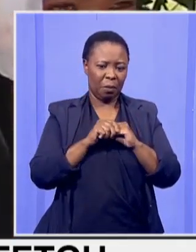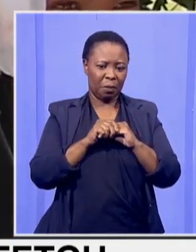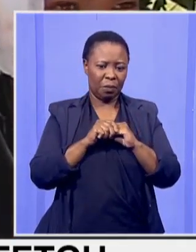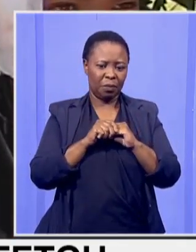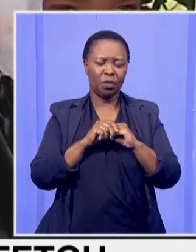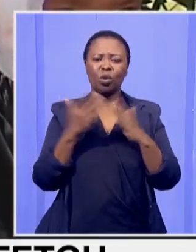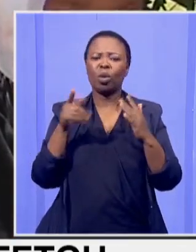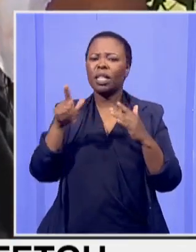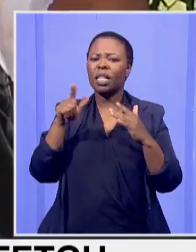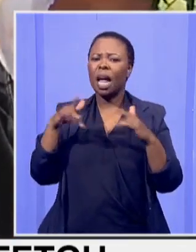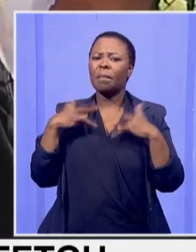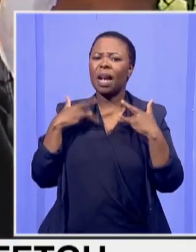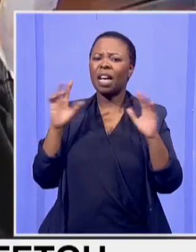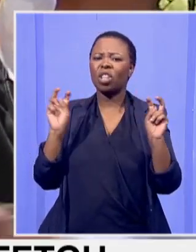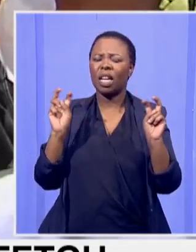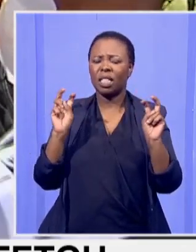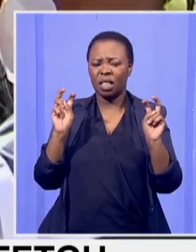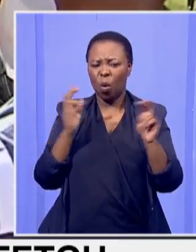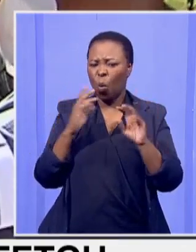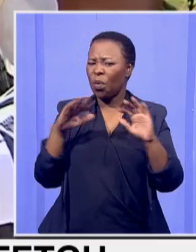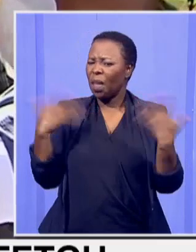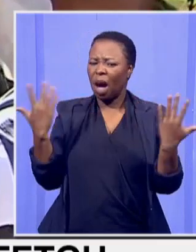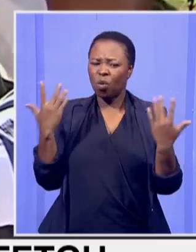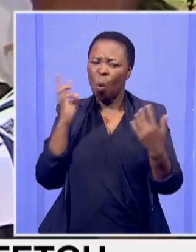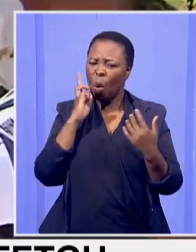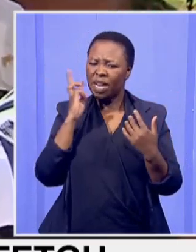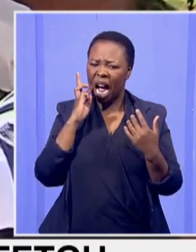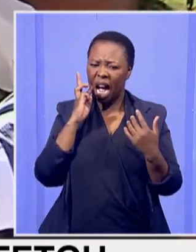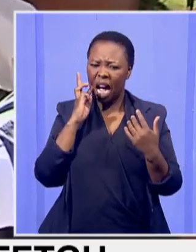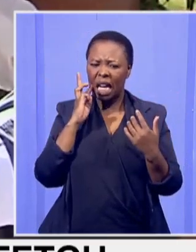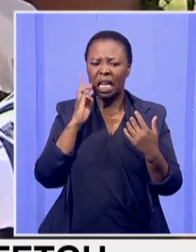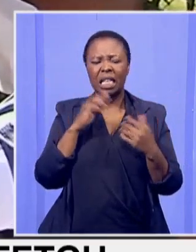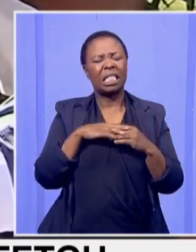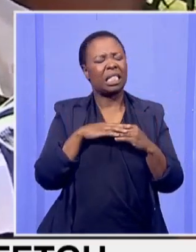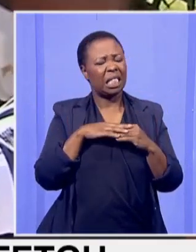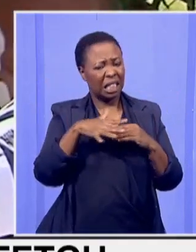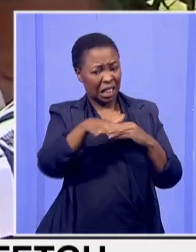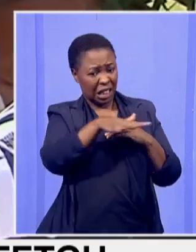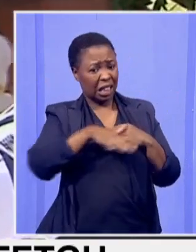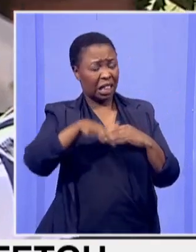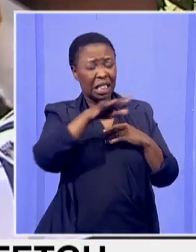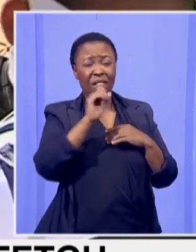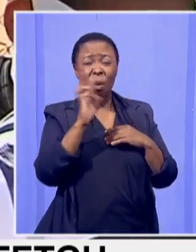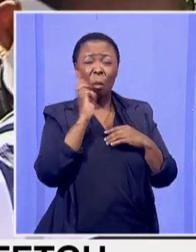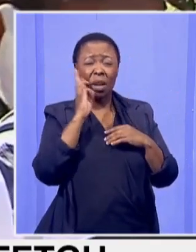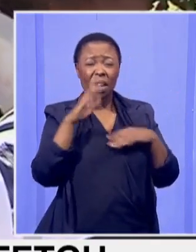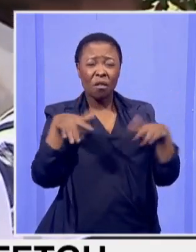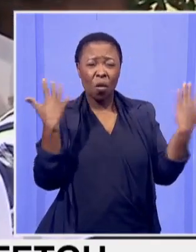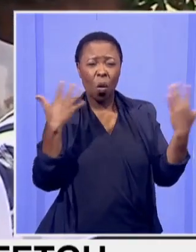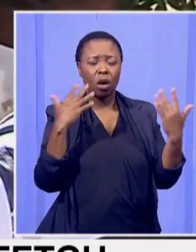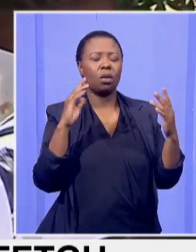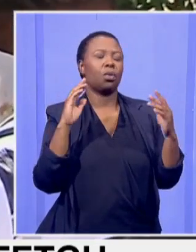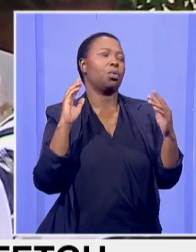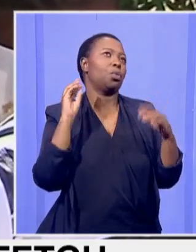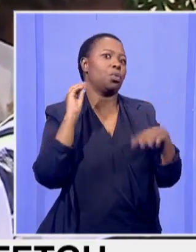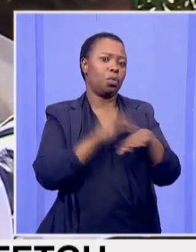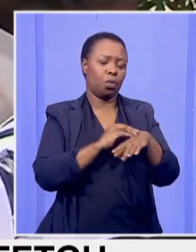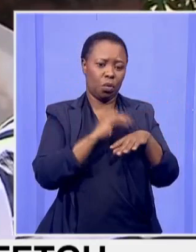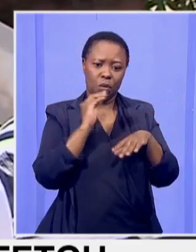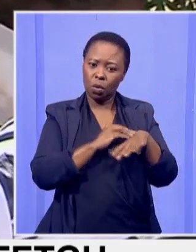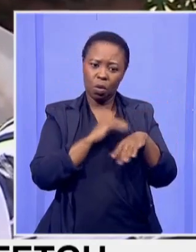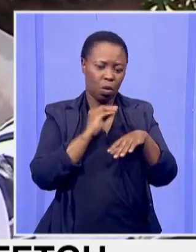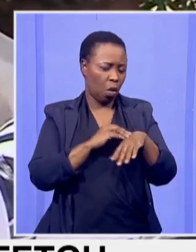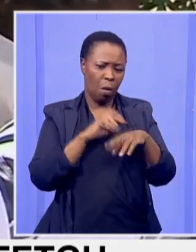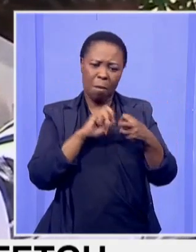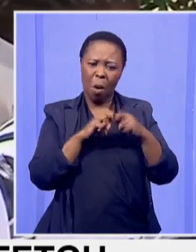jwang ka ntlo metsi mo Ikhutseng yo mo Ikhutseng ga go sena metsi yo ke bothata sometimes o kriya mo